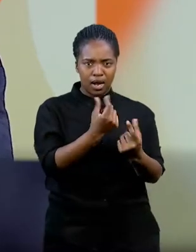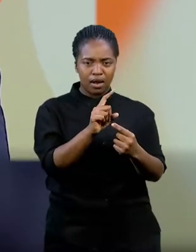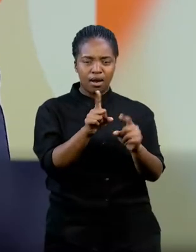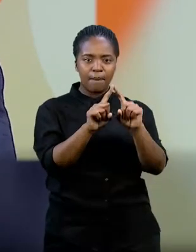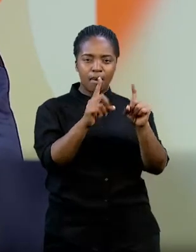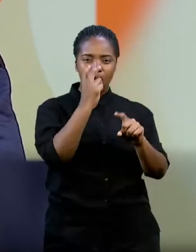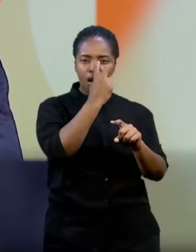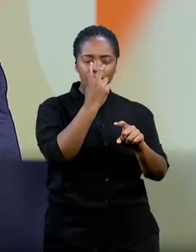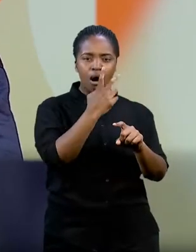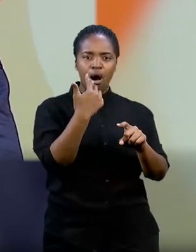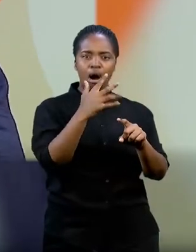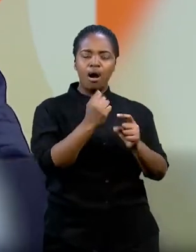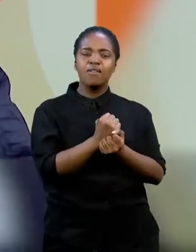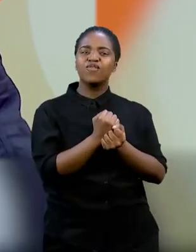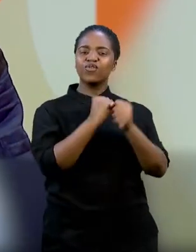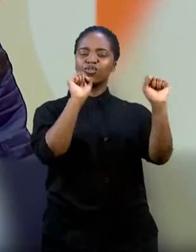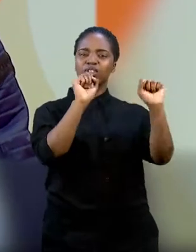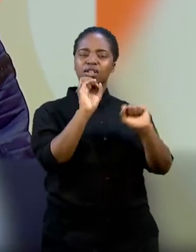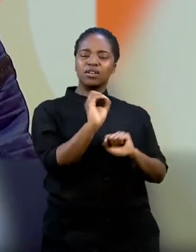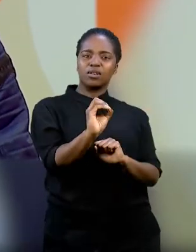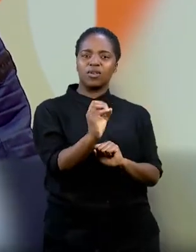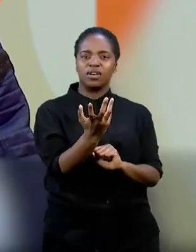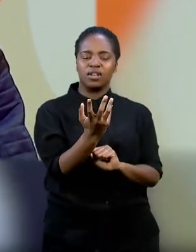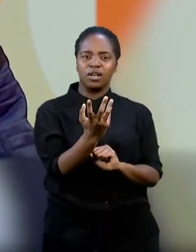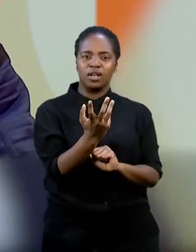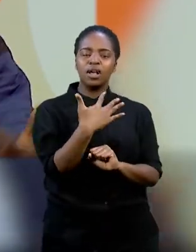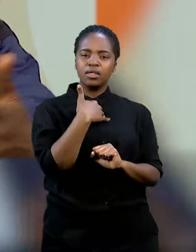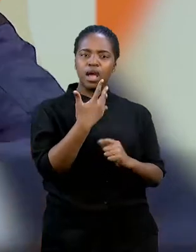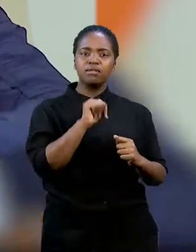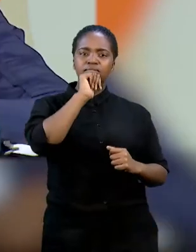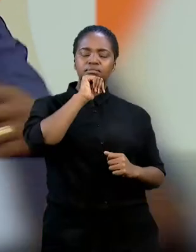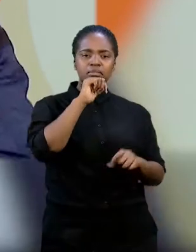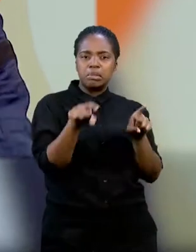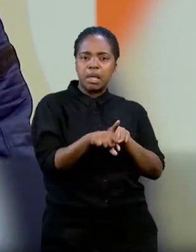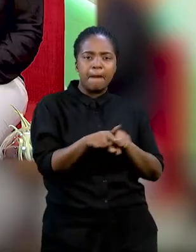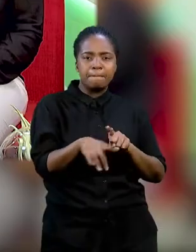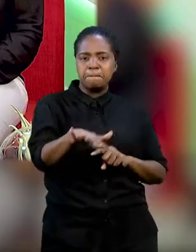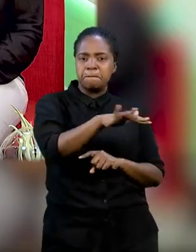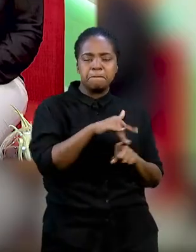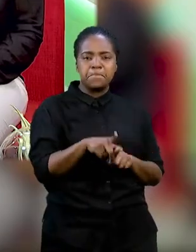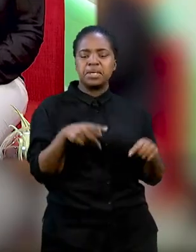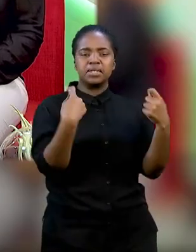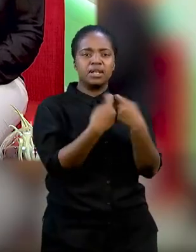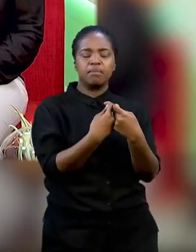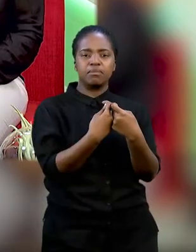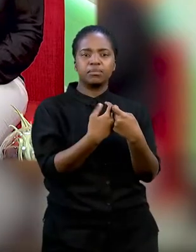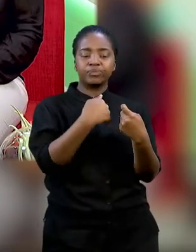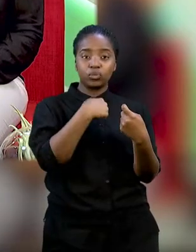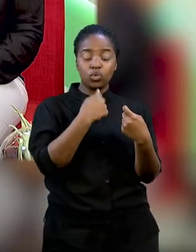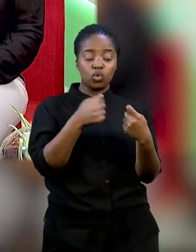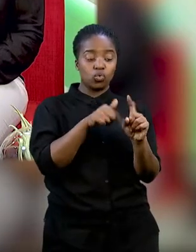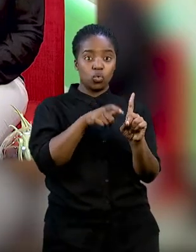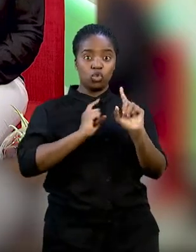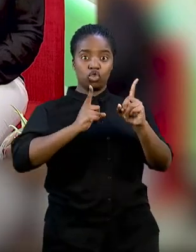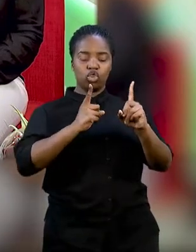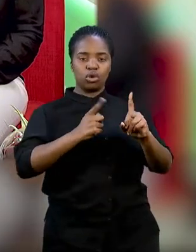ungazi ufuna ukudile na kanjani. But mangimbona lapho ukhulekile and became another cast member. You know, and you